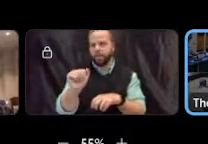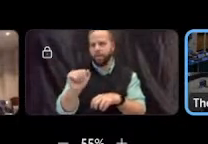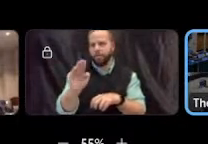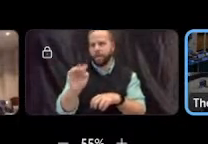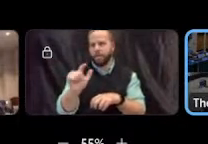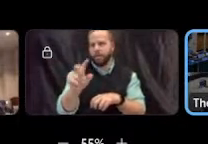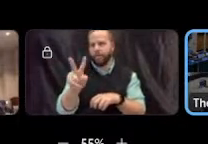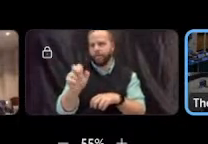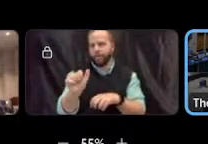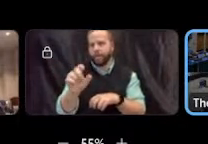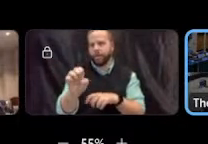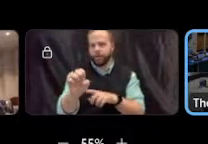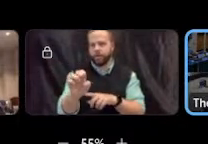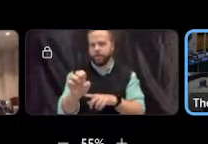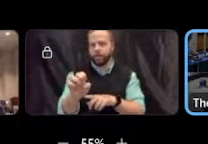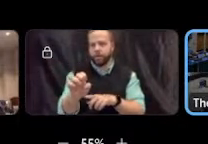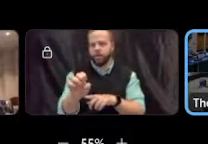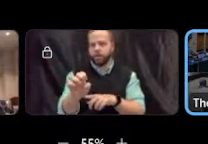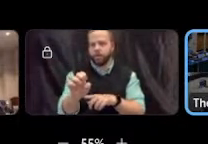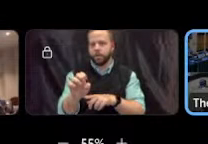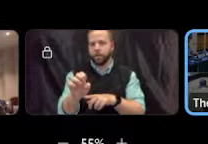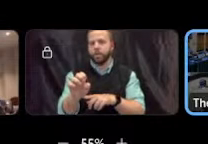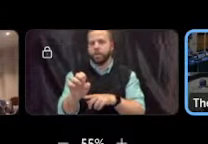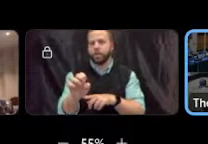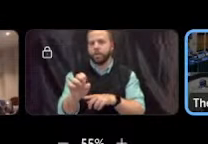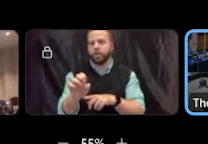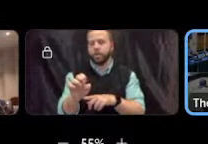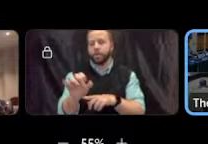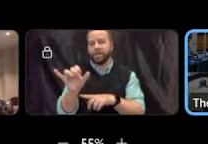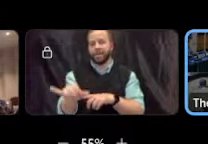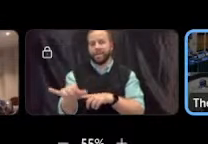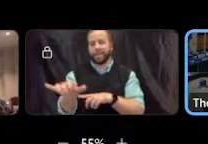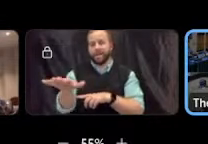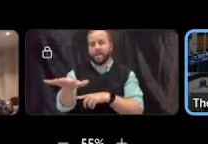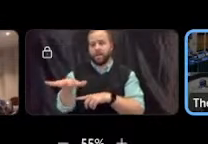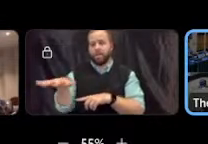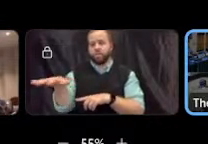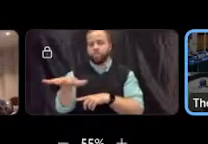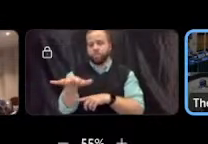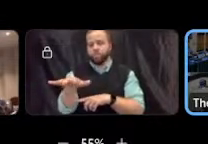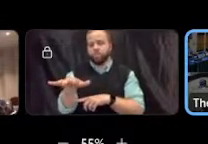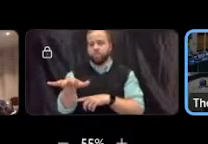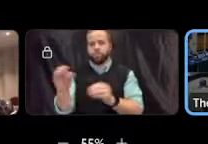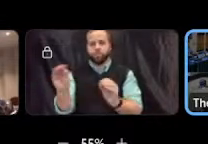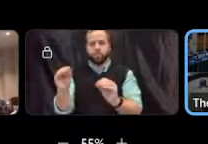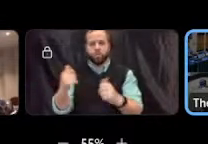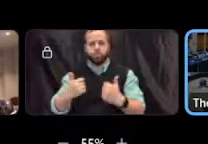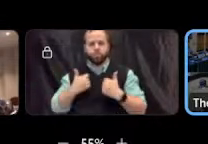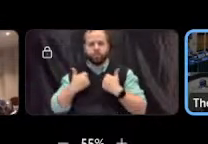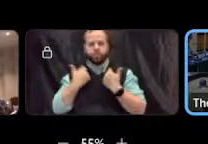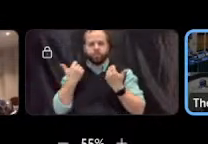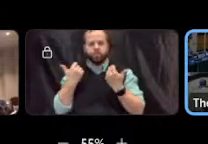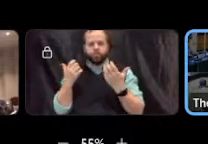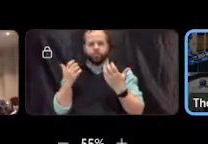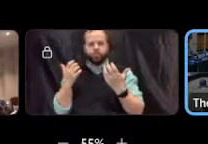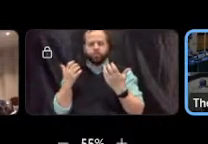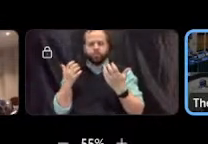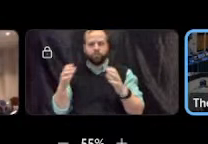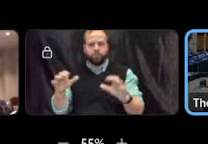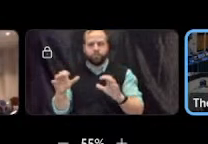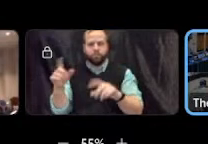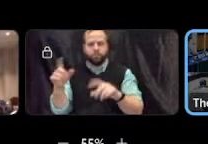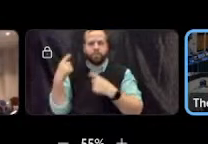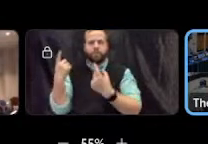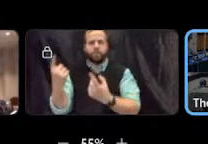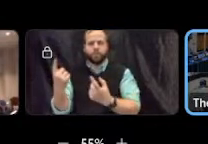Pike. Again, in this general area, there's been no real residential activity except for